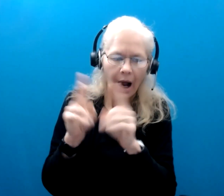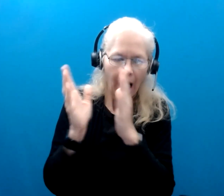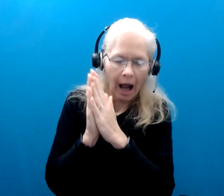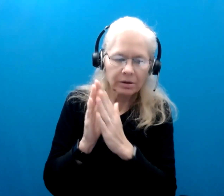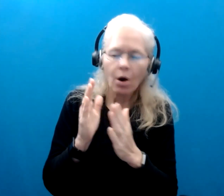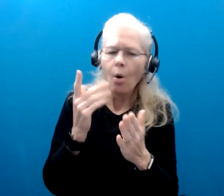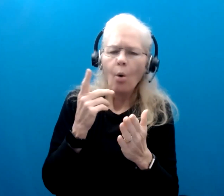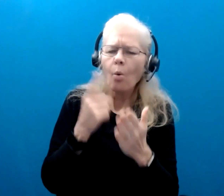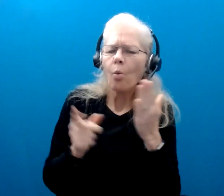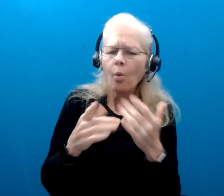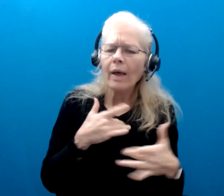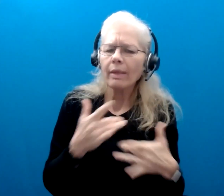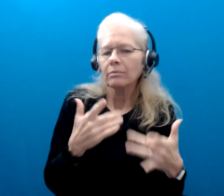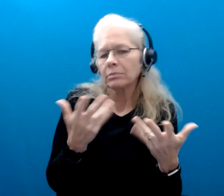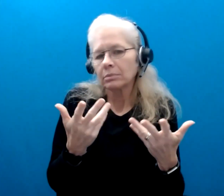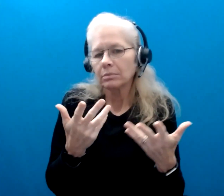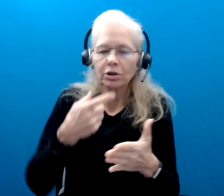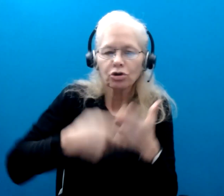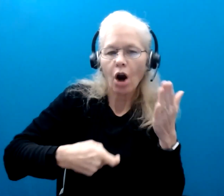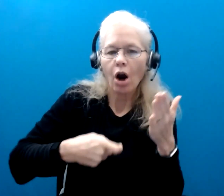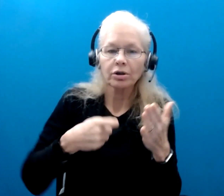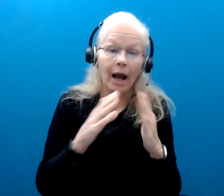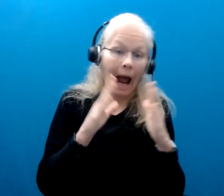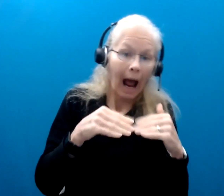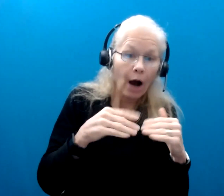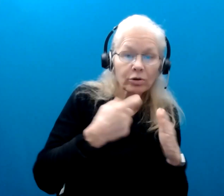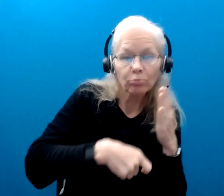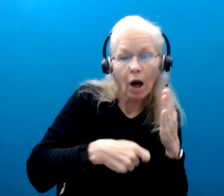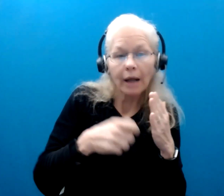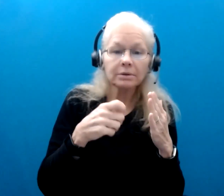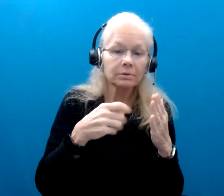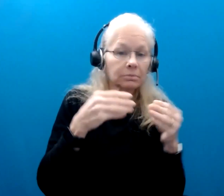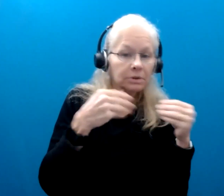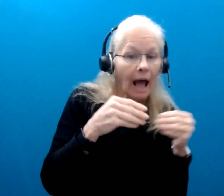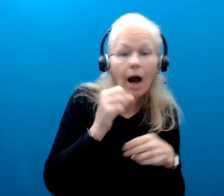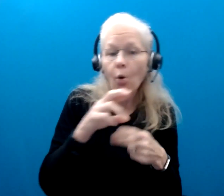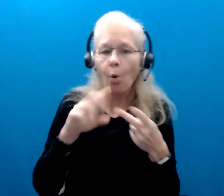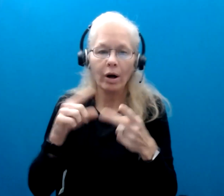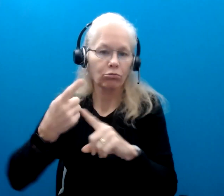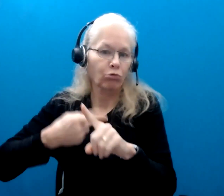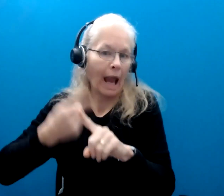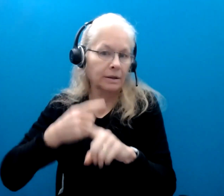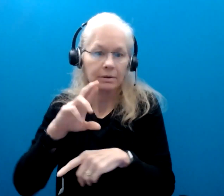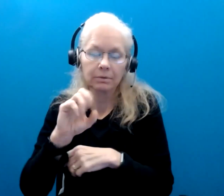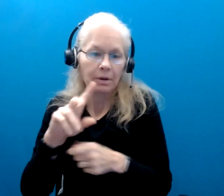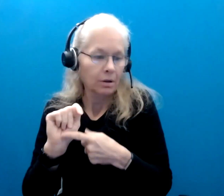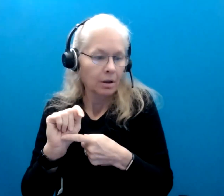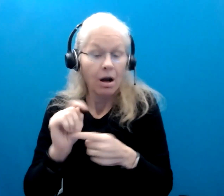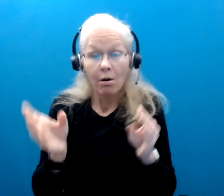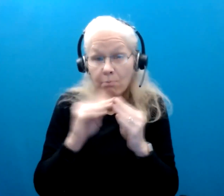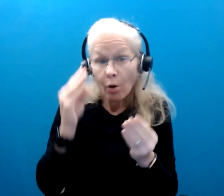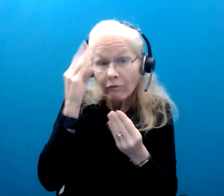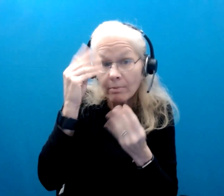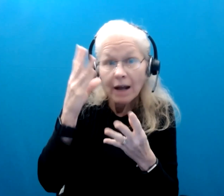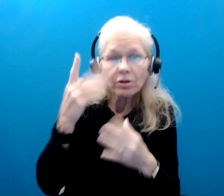if it's a rent, whether it's a housing price or rental unit. Again, just the more information we have, the better equipped